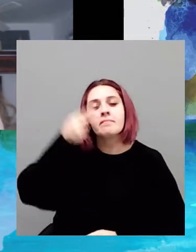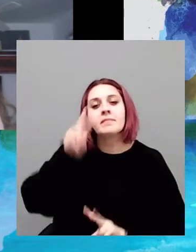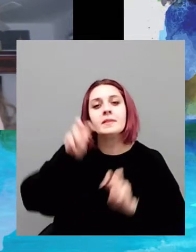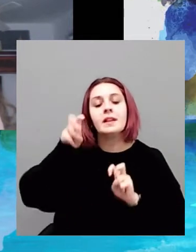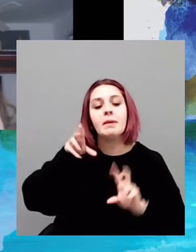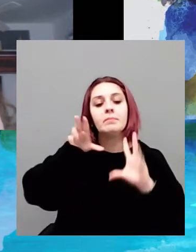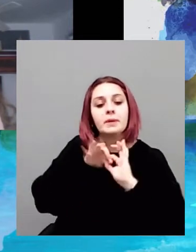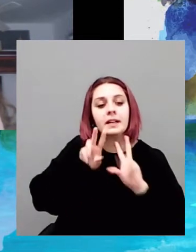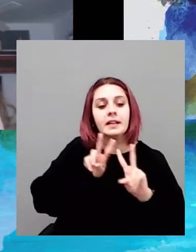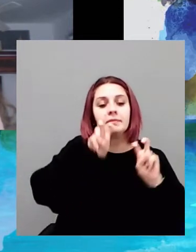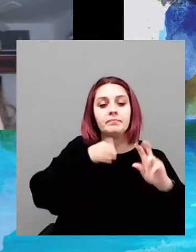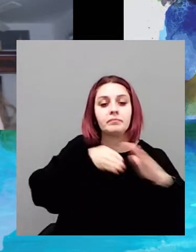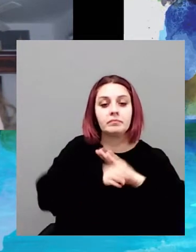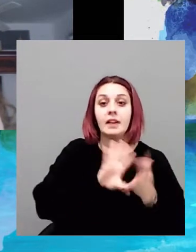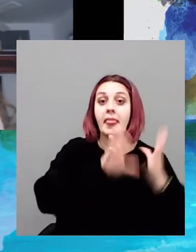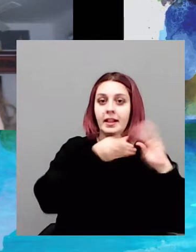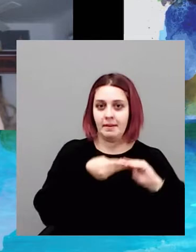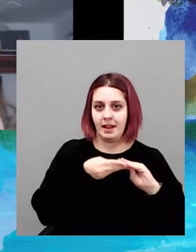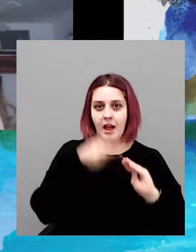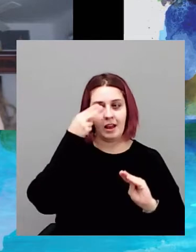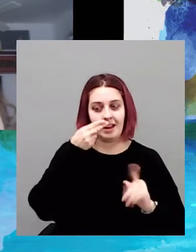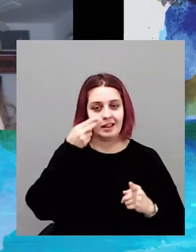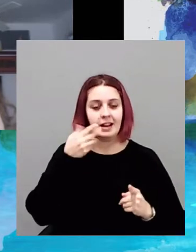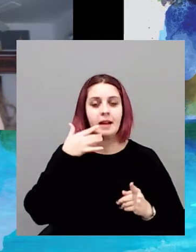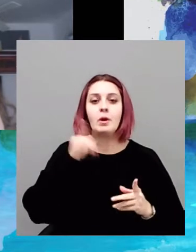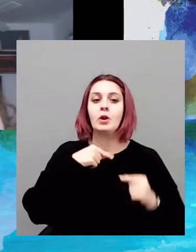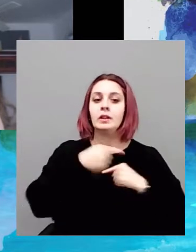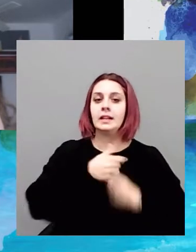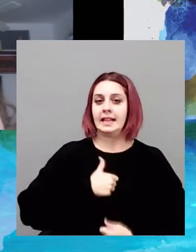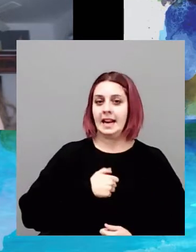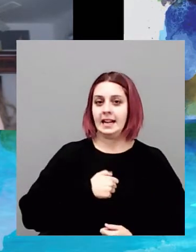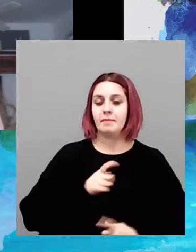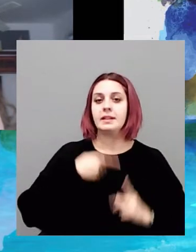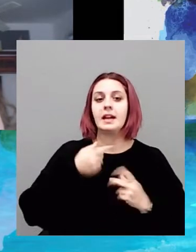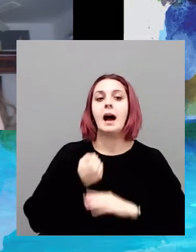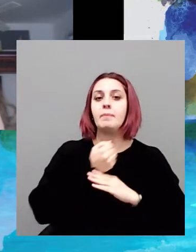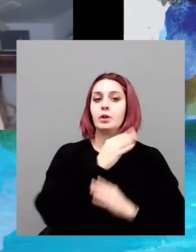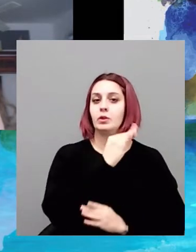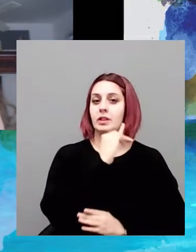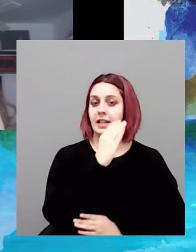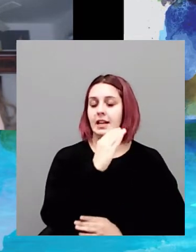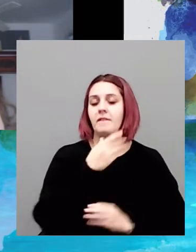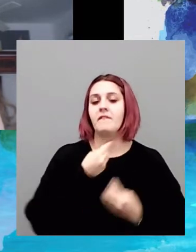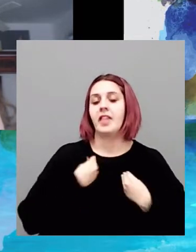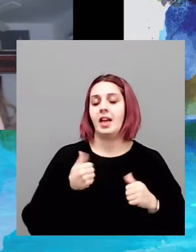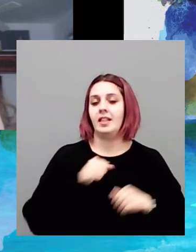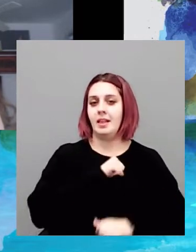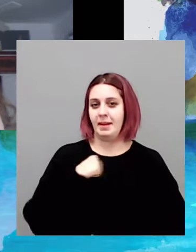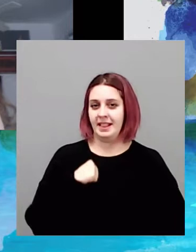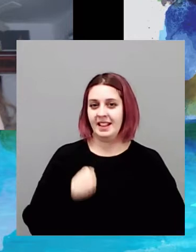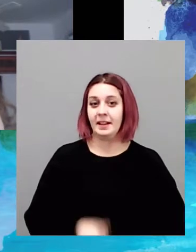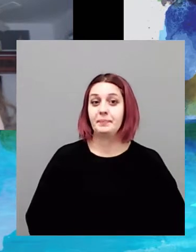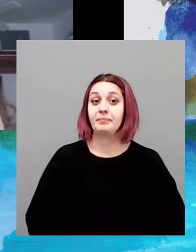in issues dealing with accessibility and ITCs and their participation in the